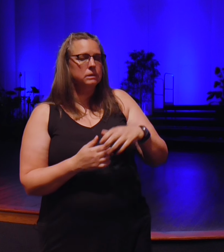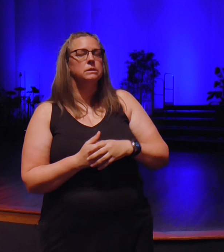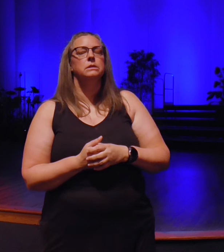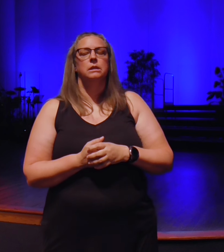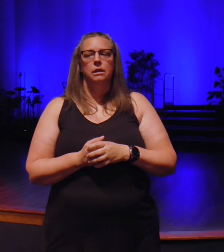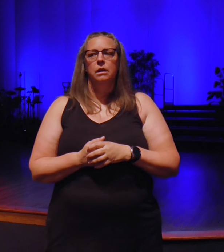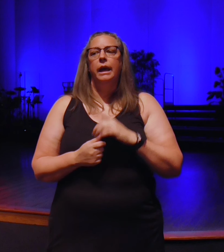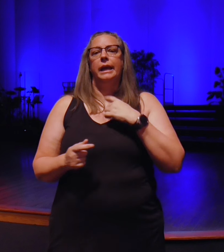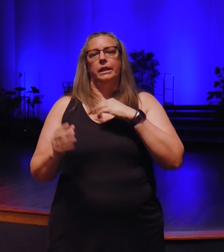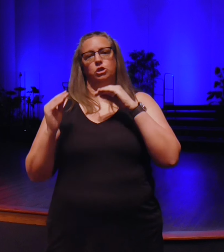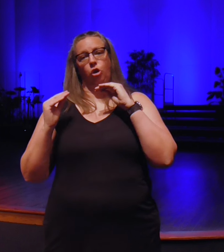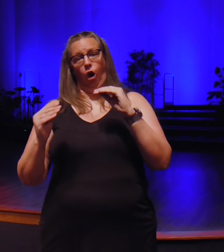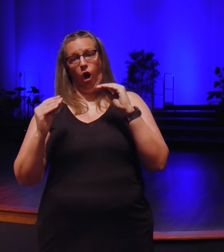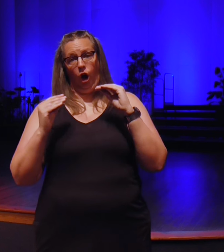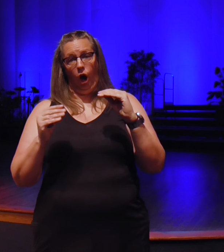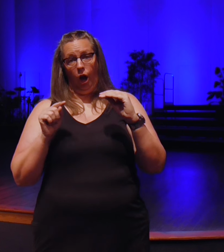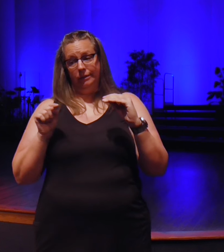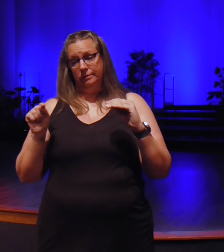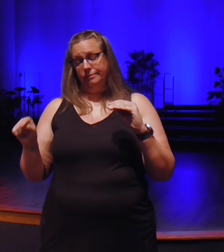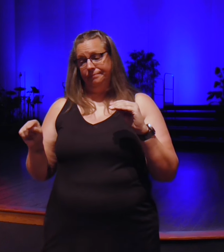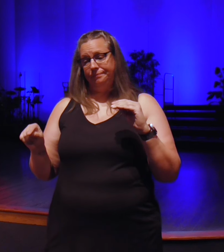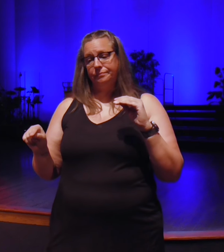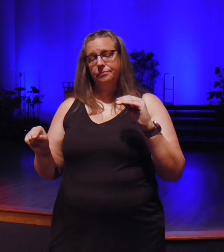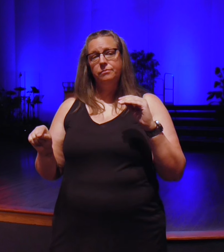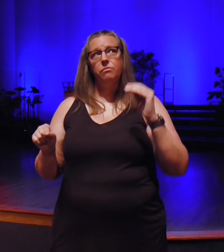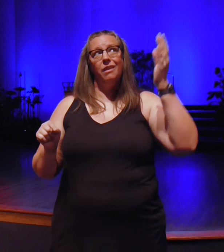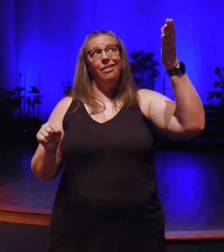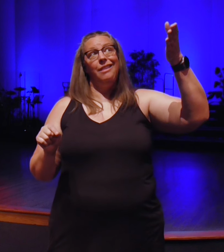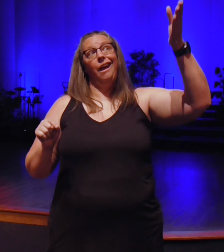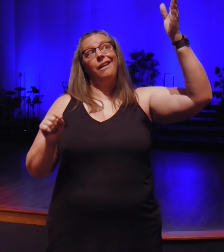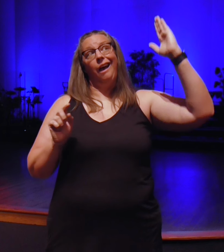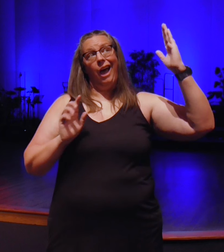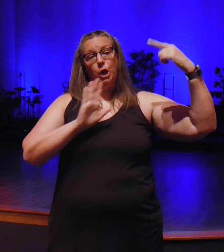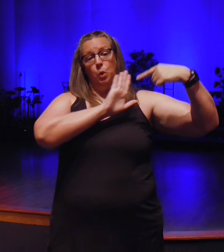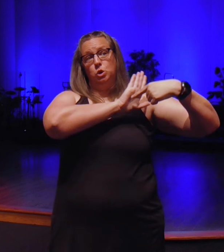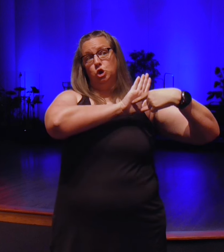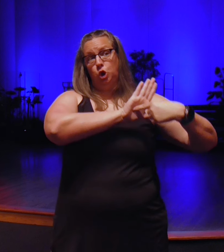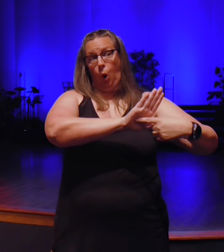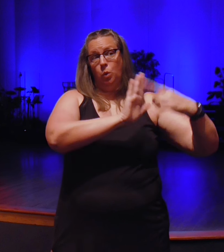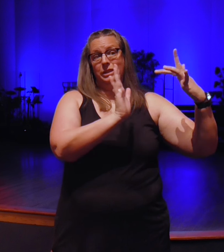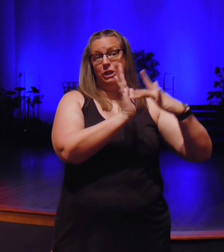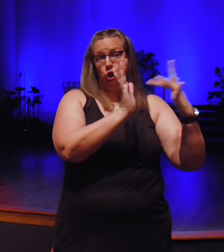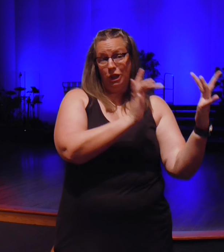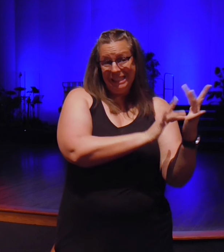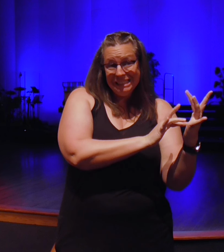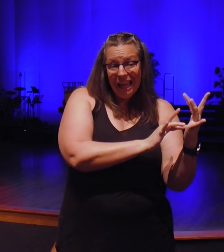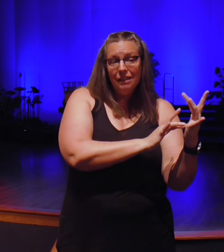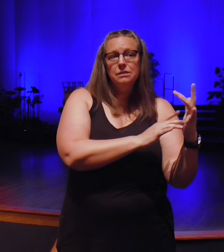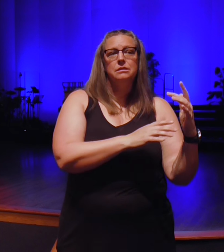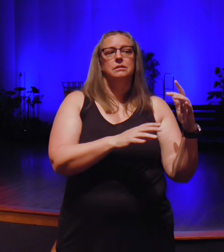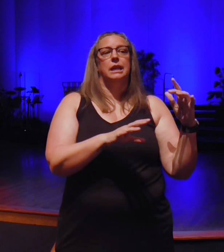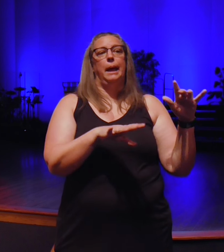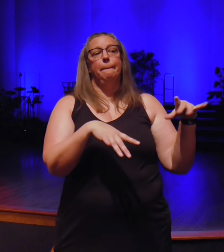that revealed itself to Jesus and Buddha and Krishna was the